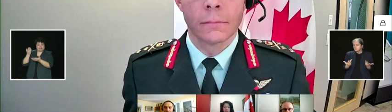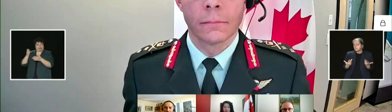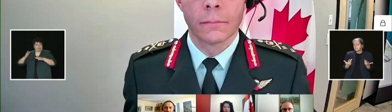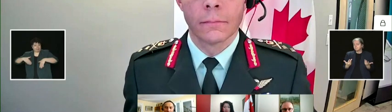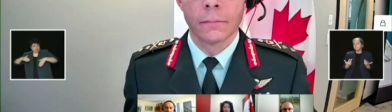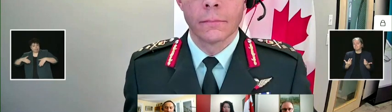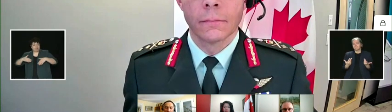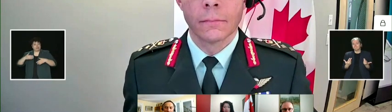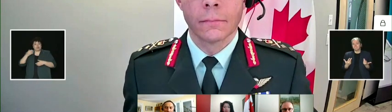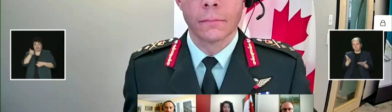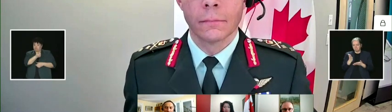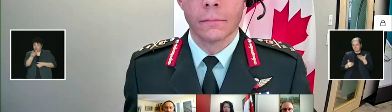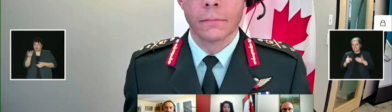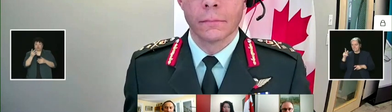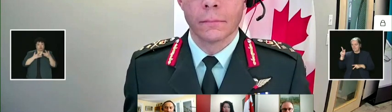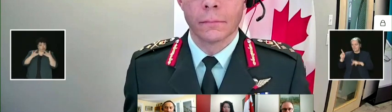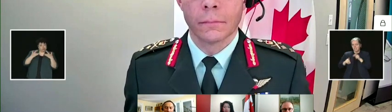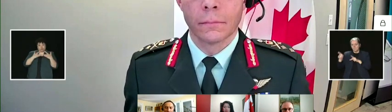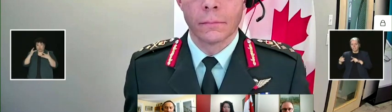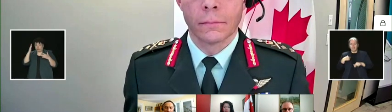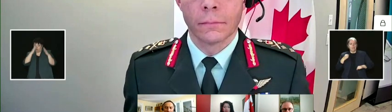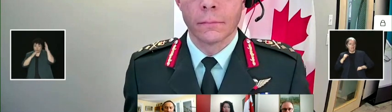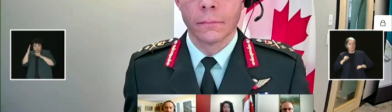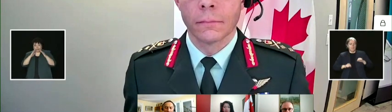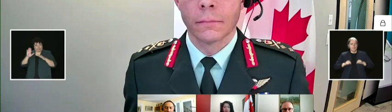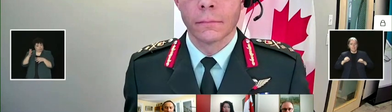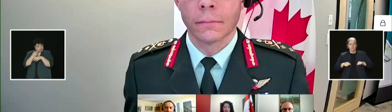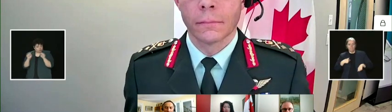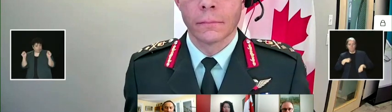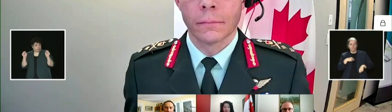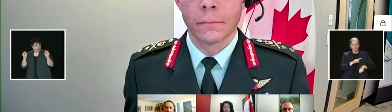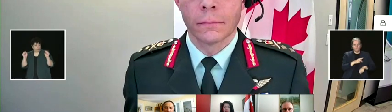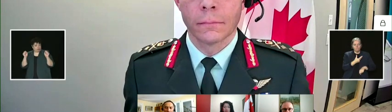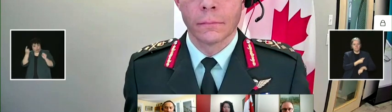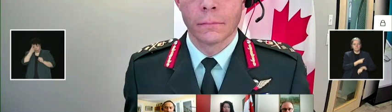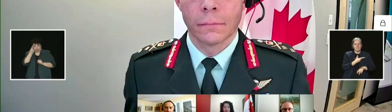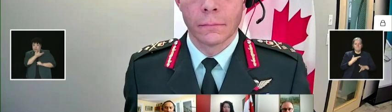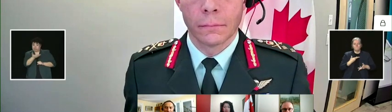there are already a number of people who are worried about the vaccines?